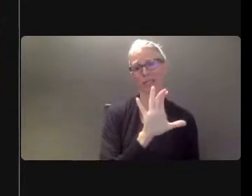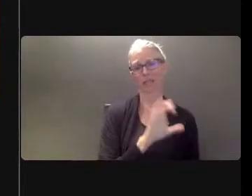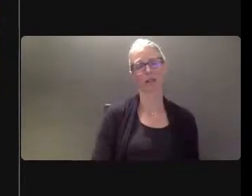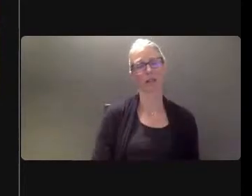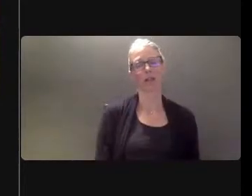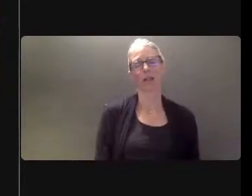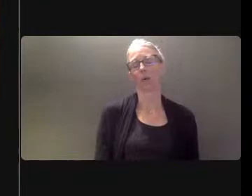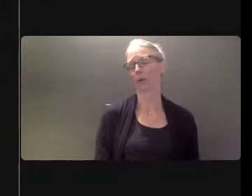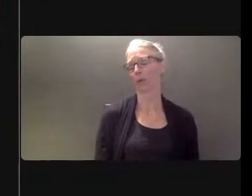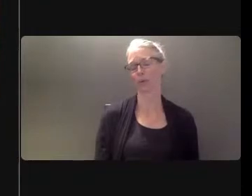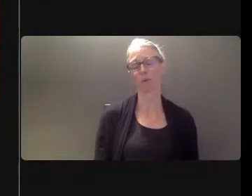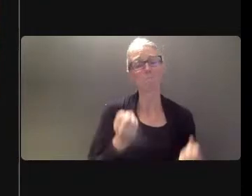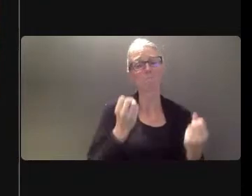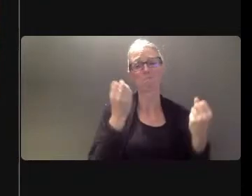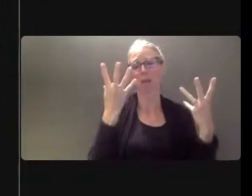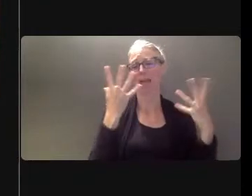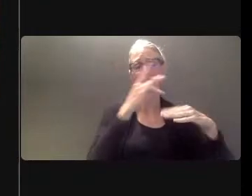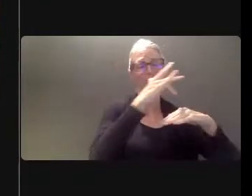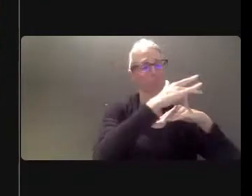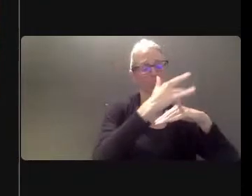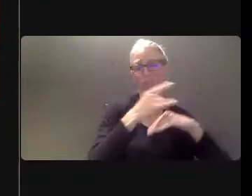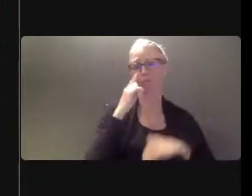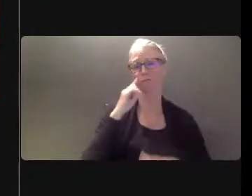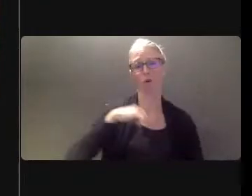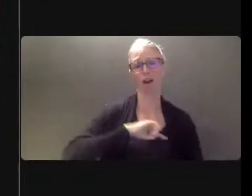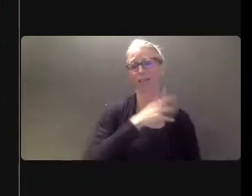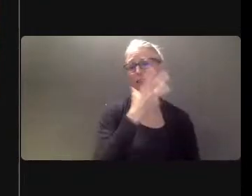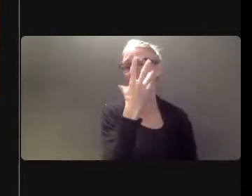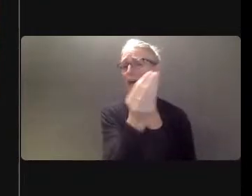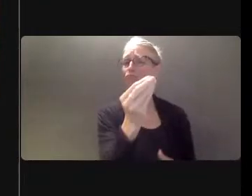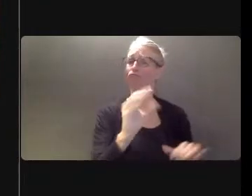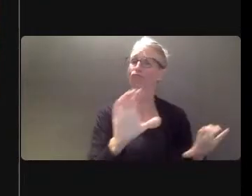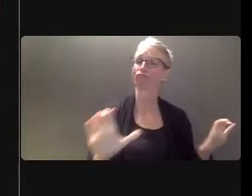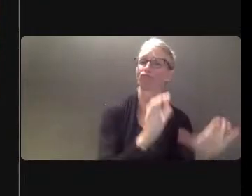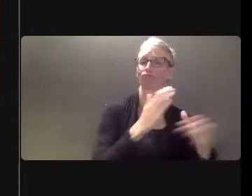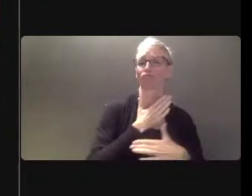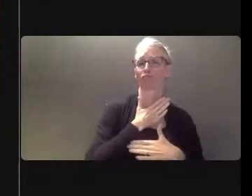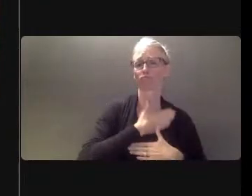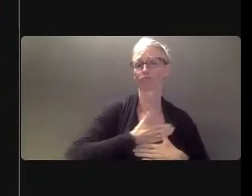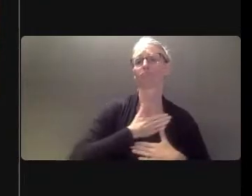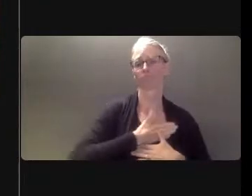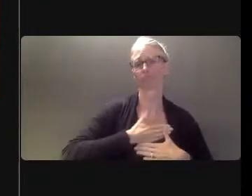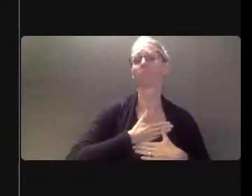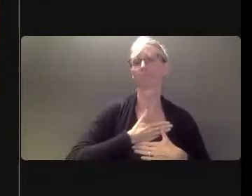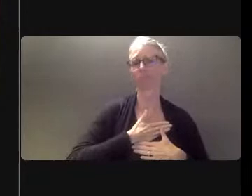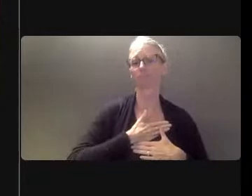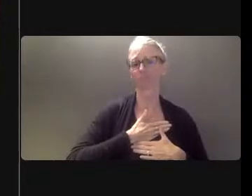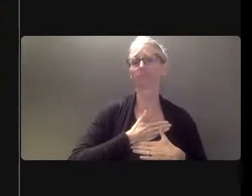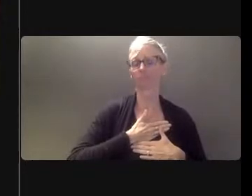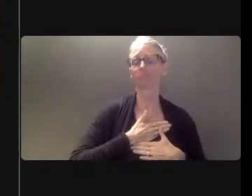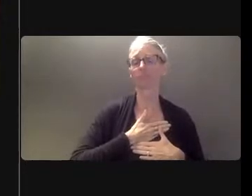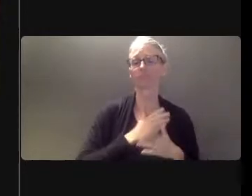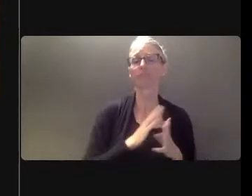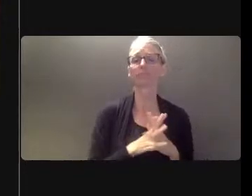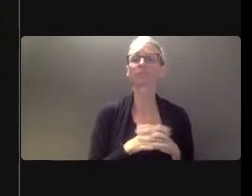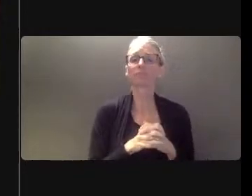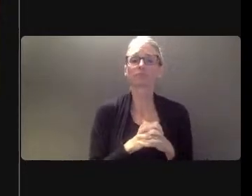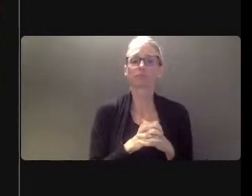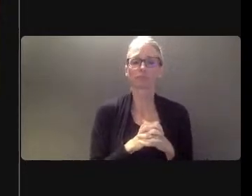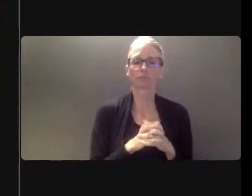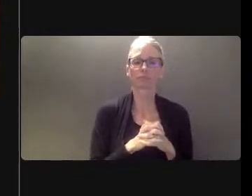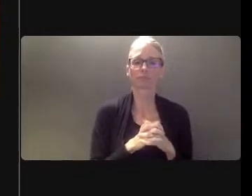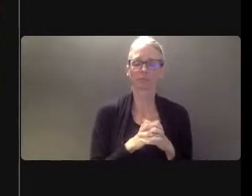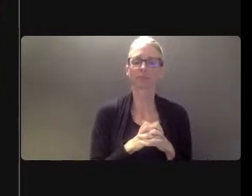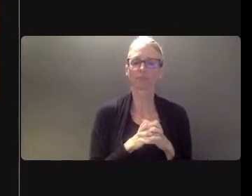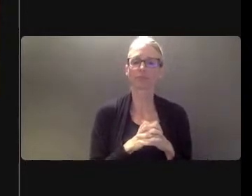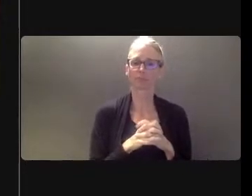areas for us to get out and venture in. And that's the biggest thing, that now I think more people are seeing that, you know, we can get out there